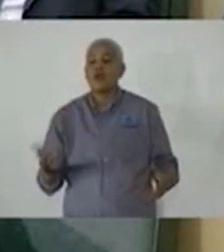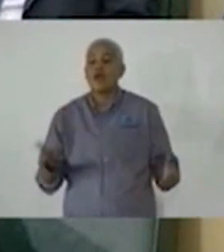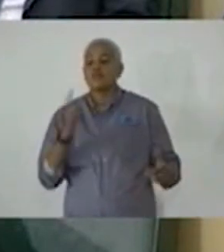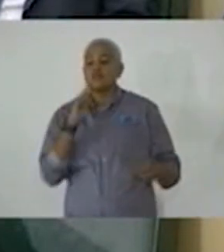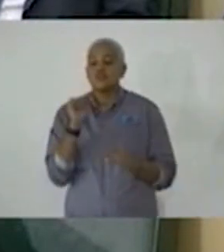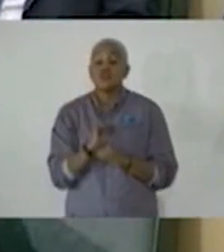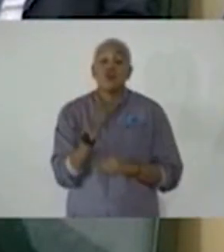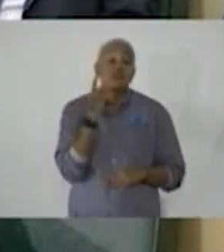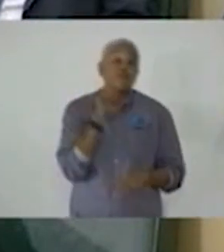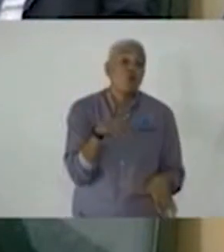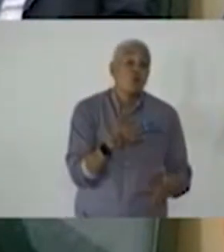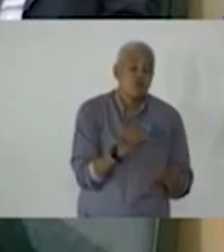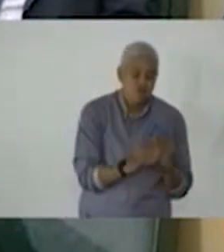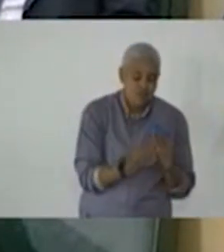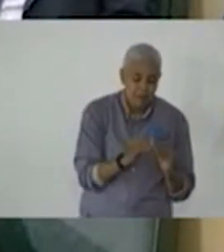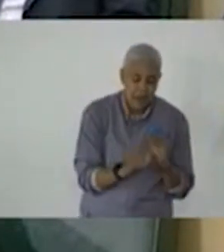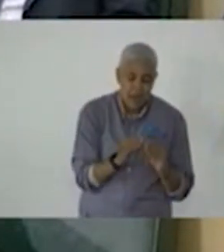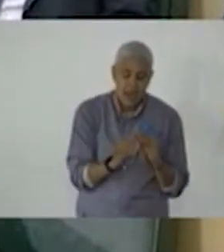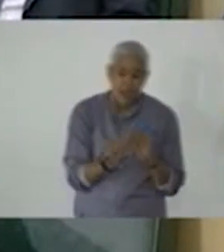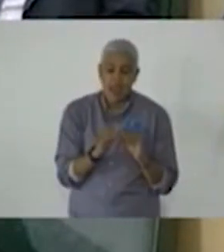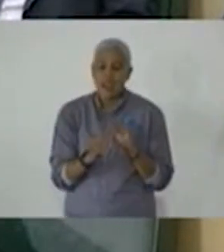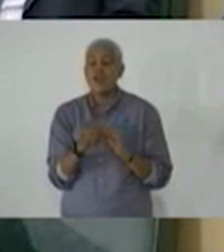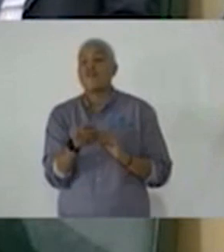Certainly for the repair of